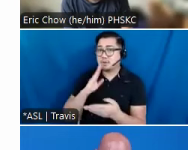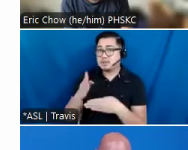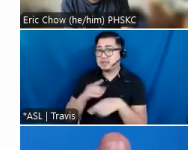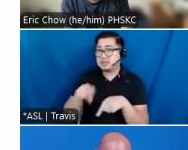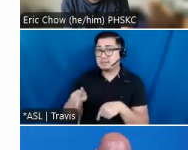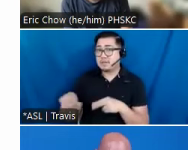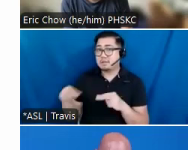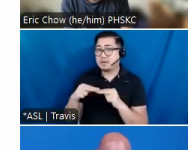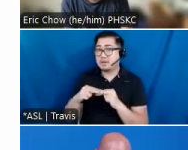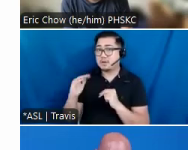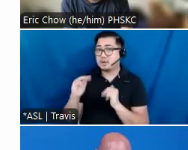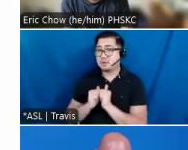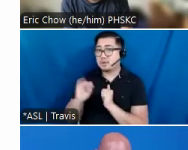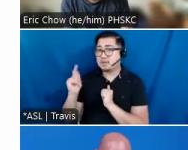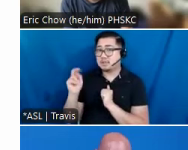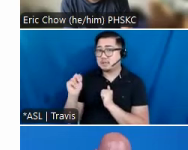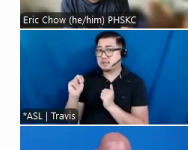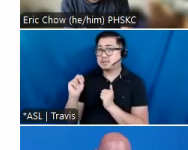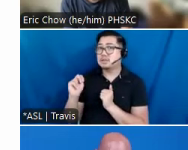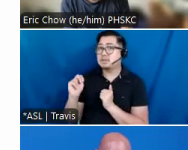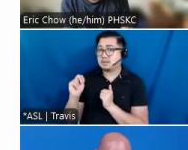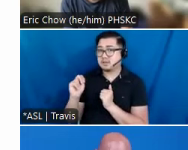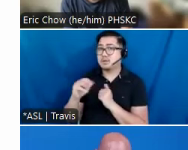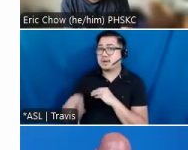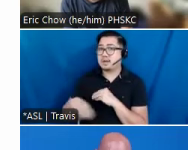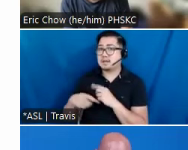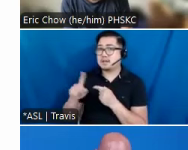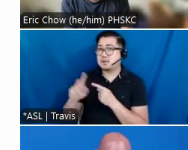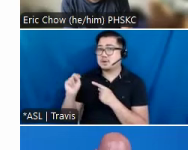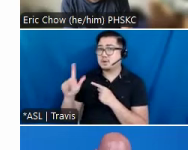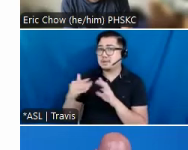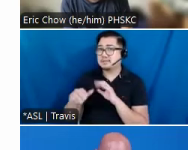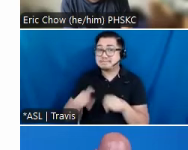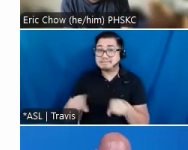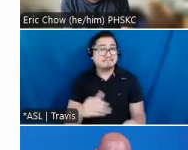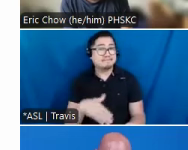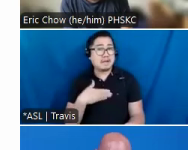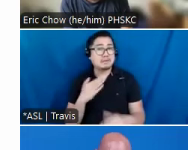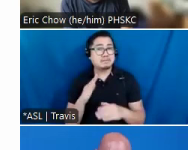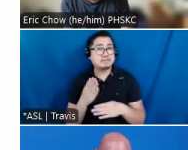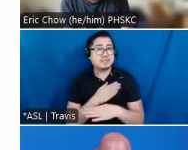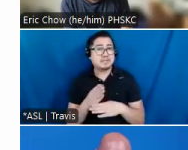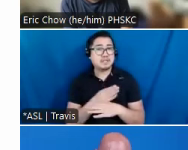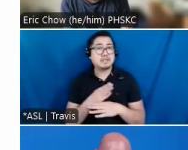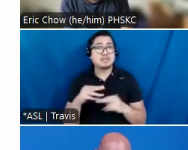with Justin, Dr. Chow, to put into the newsletter, or how does that work? Yeah, I'm happy to share it. Yeah, all of this is